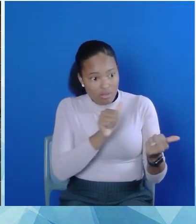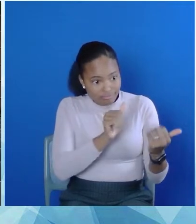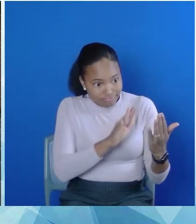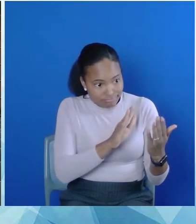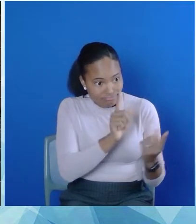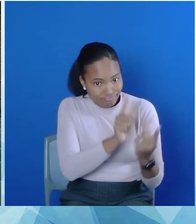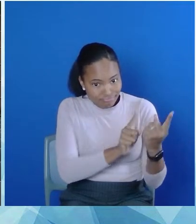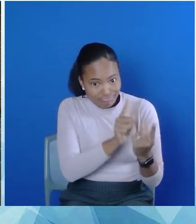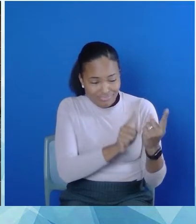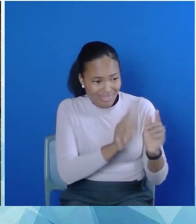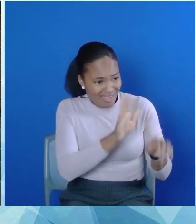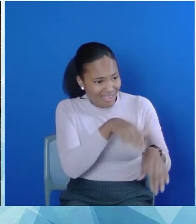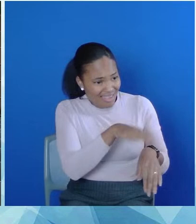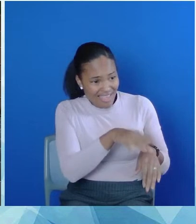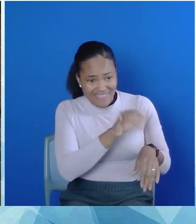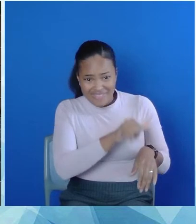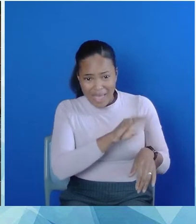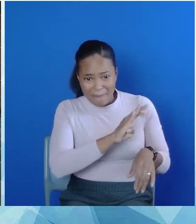for prime time.